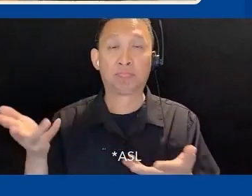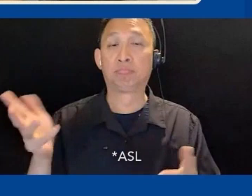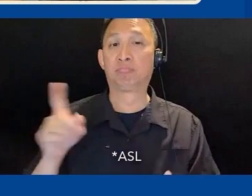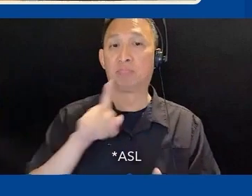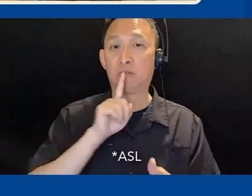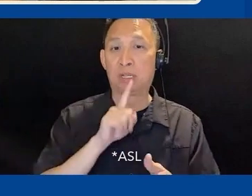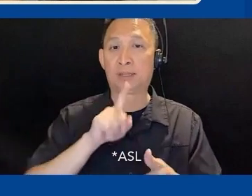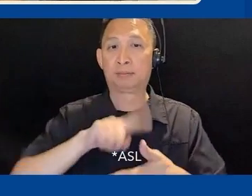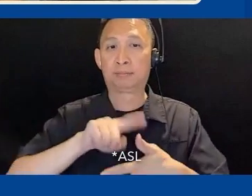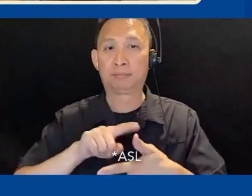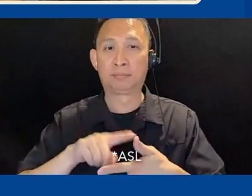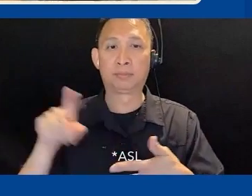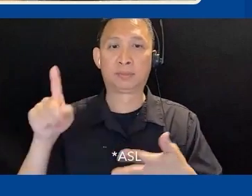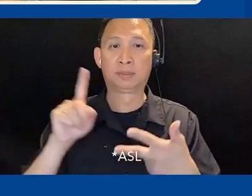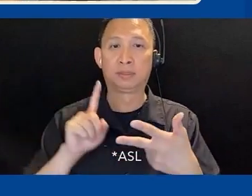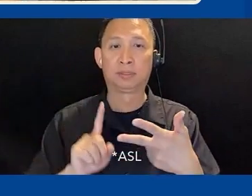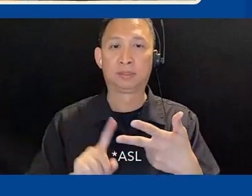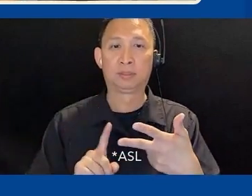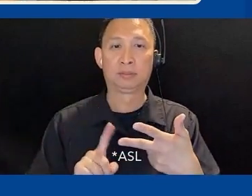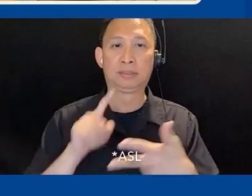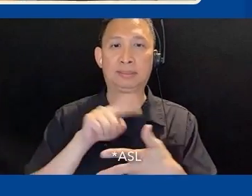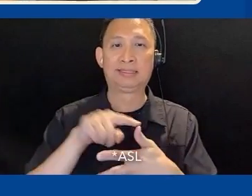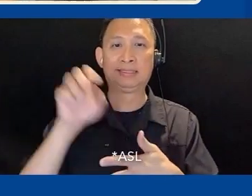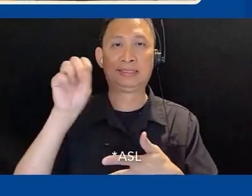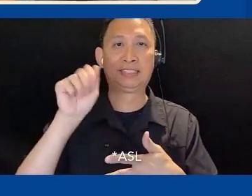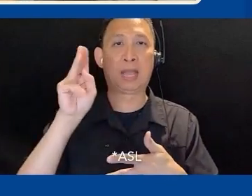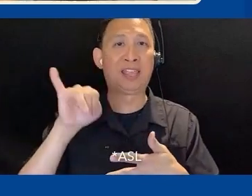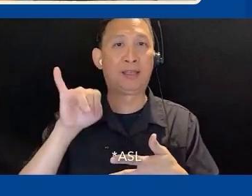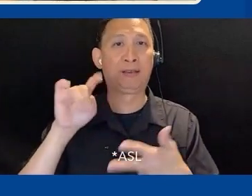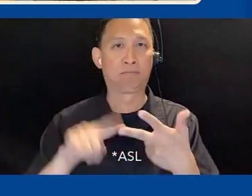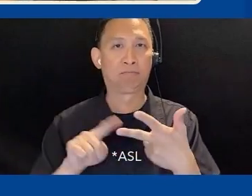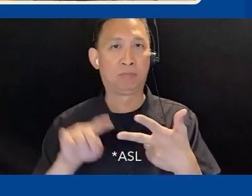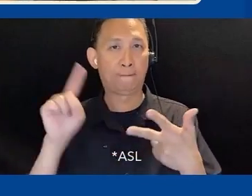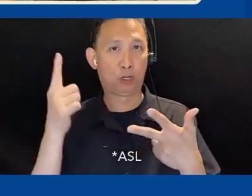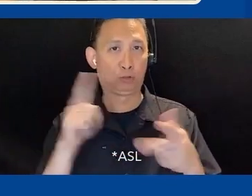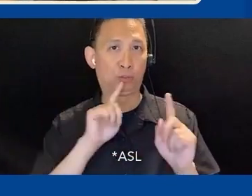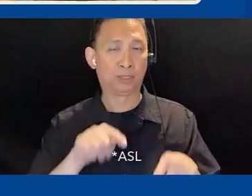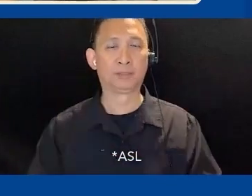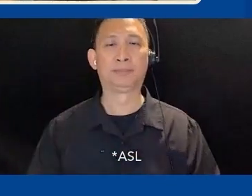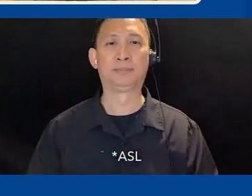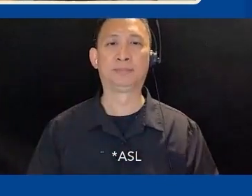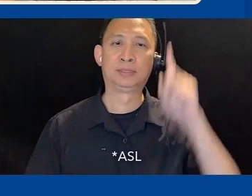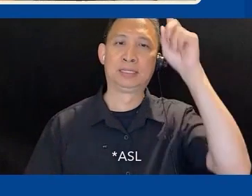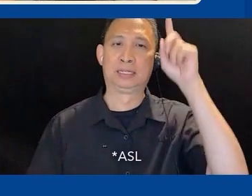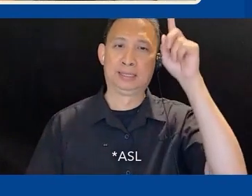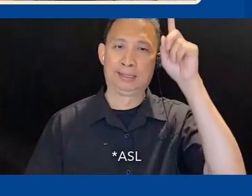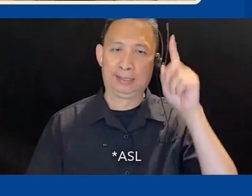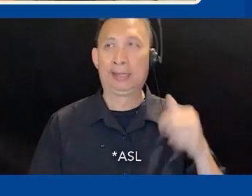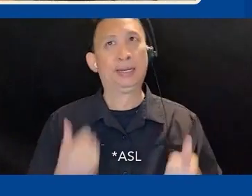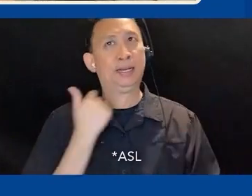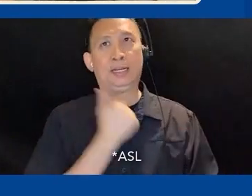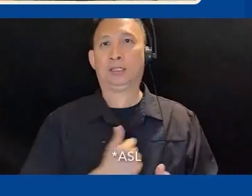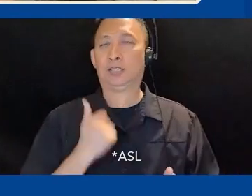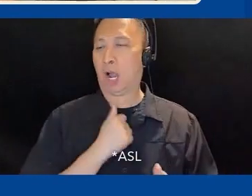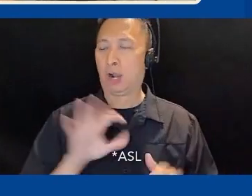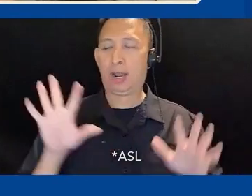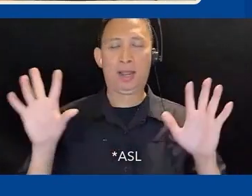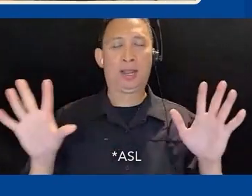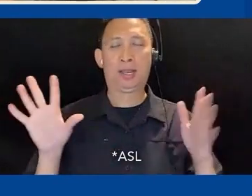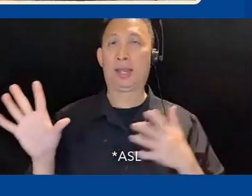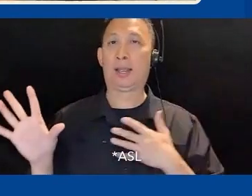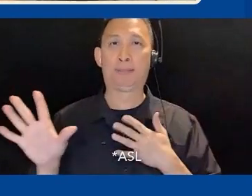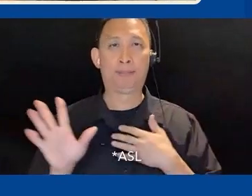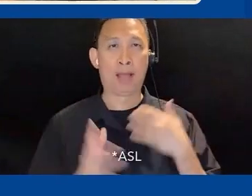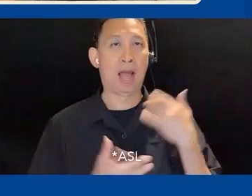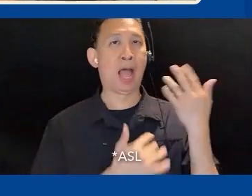off? Sure. Yeah. First off, for some reason, the fire alarm in our building just started